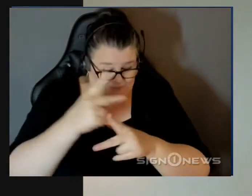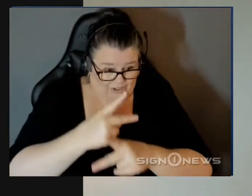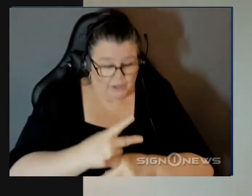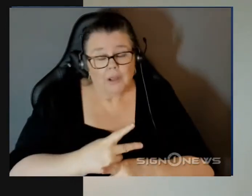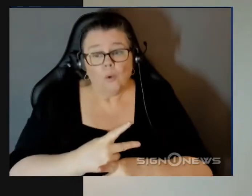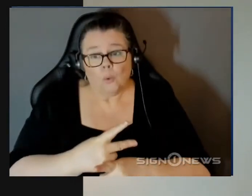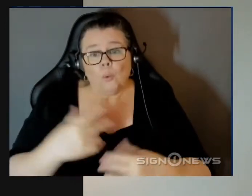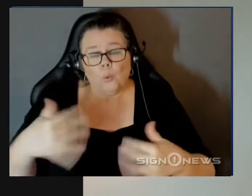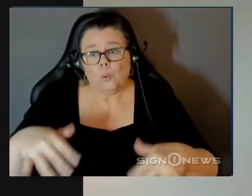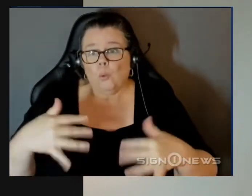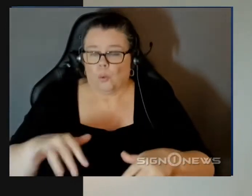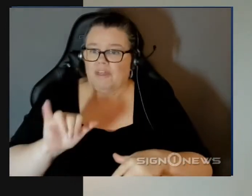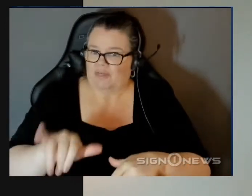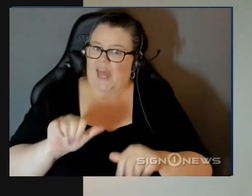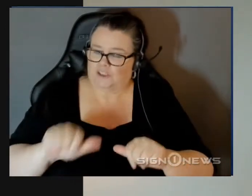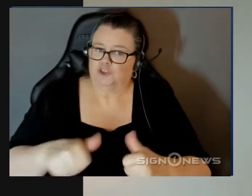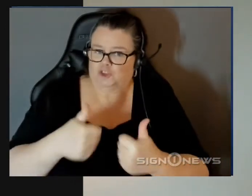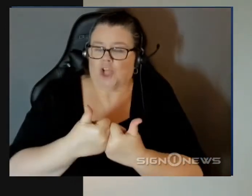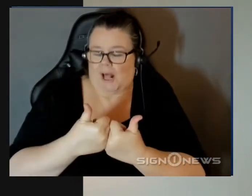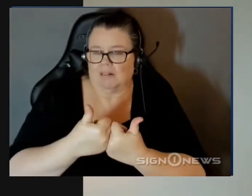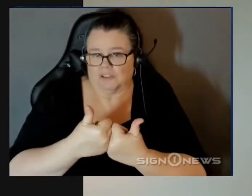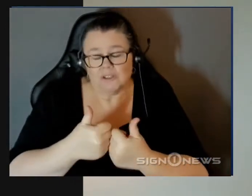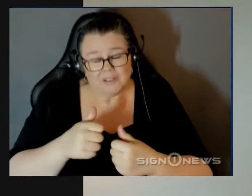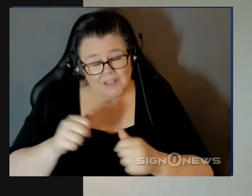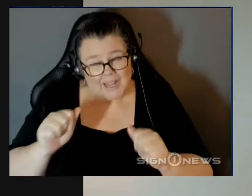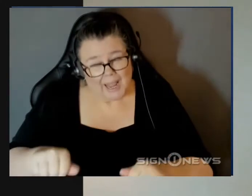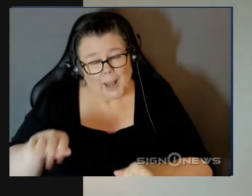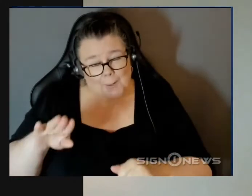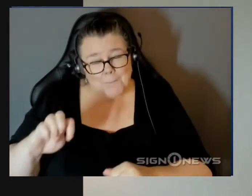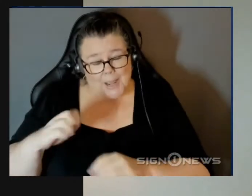be a prerequisite, but it can be a barrier for sure.